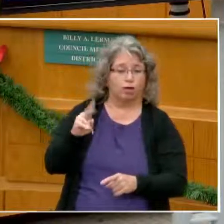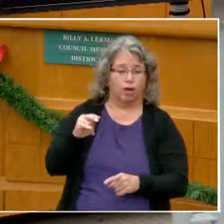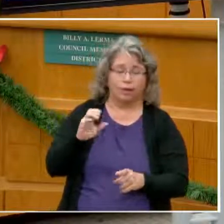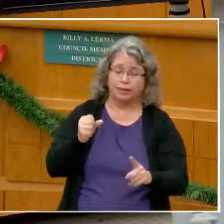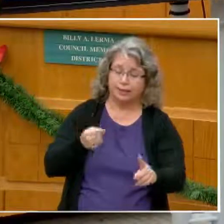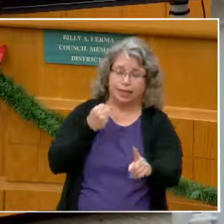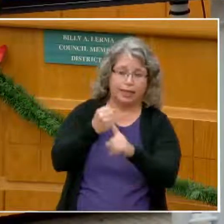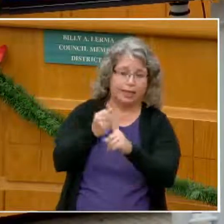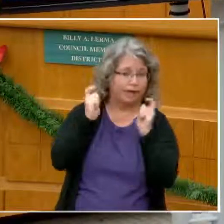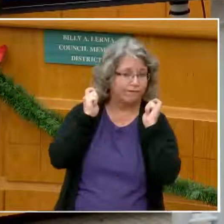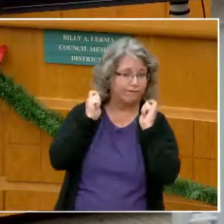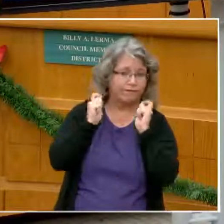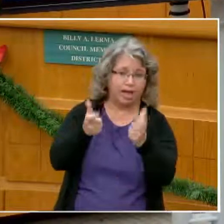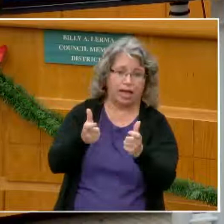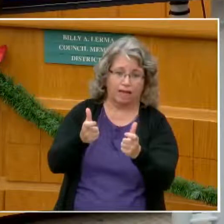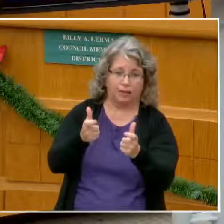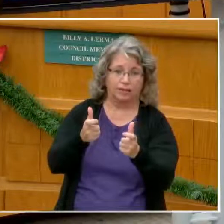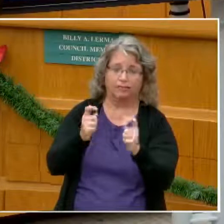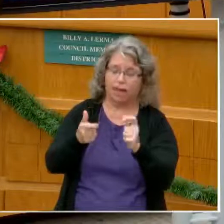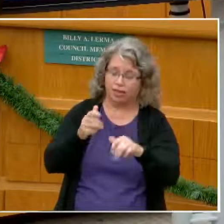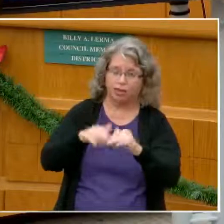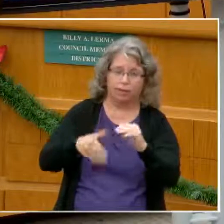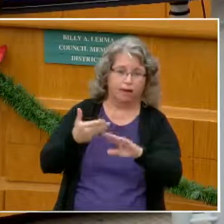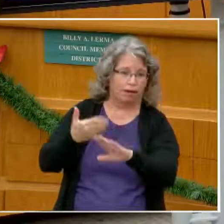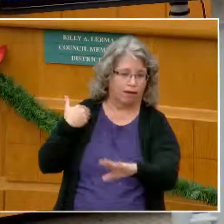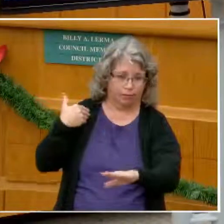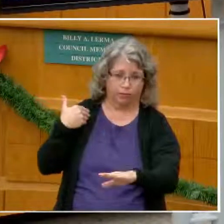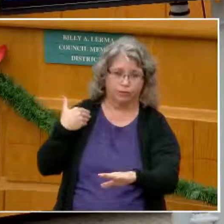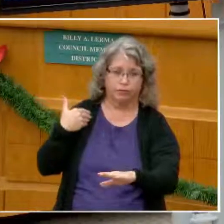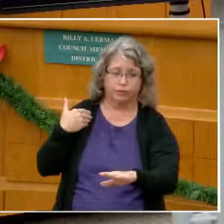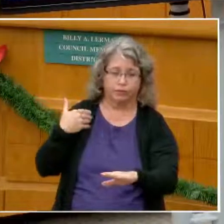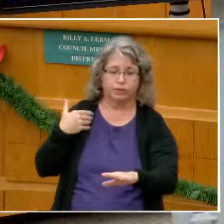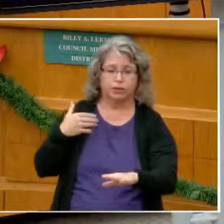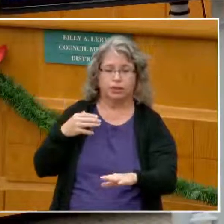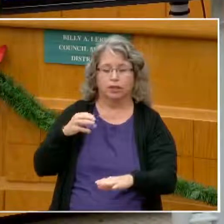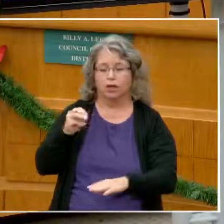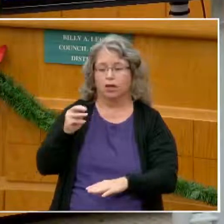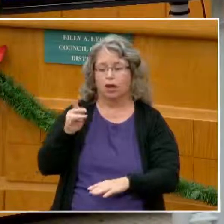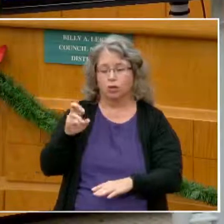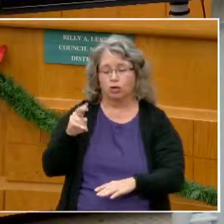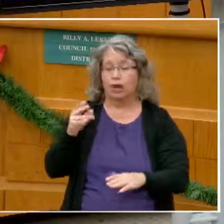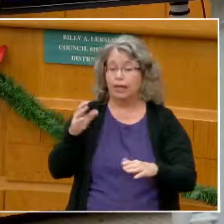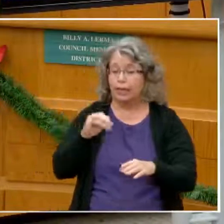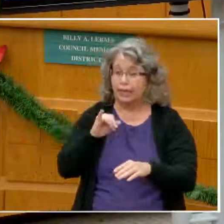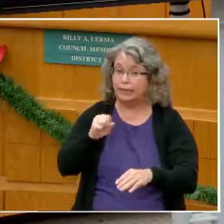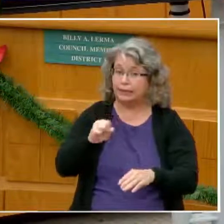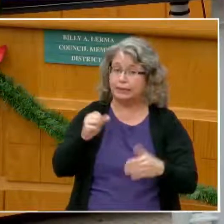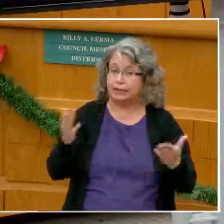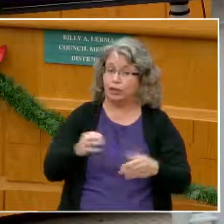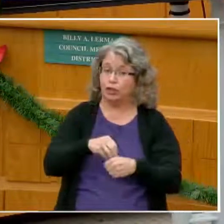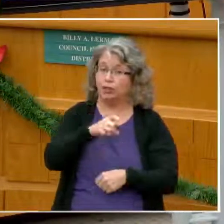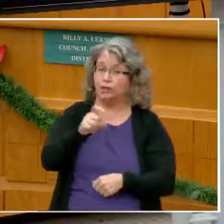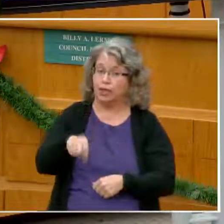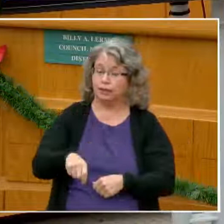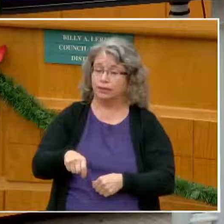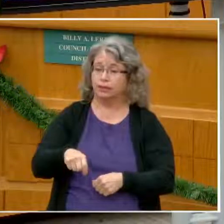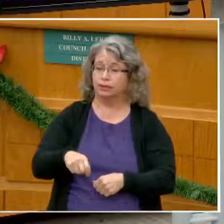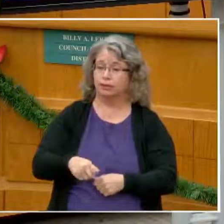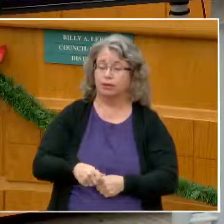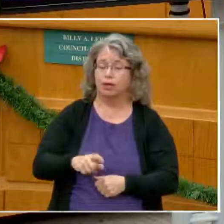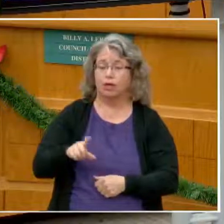to go up fast. This is a typo. Omicron is in Texas. 3% of cases are not